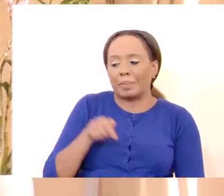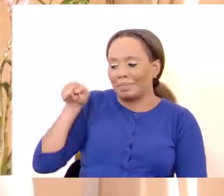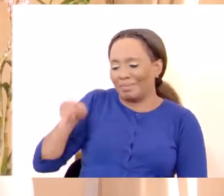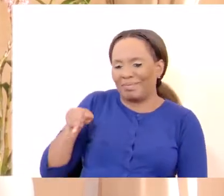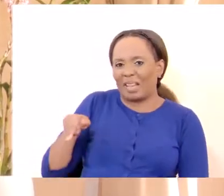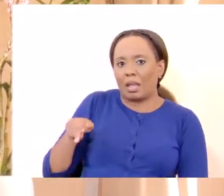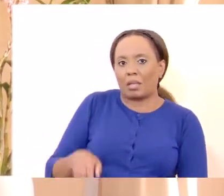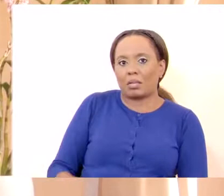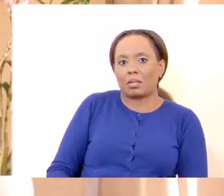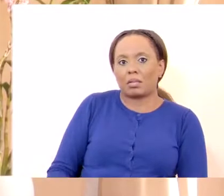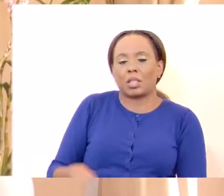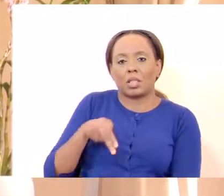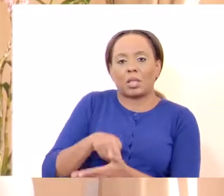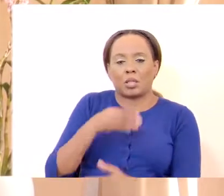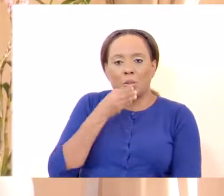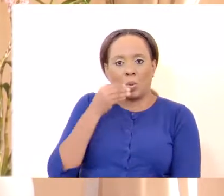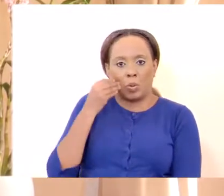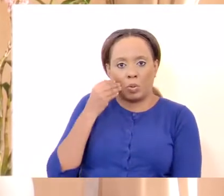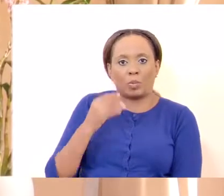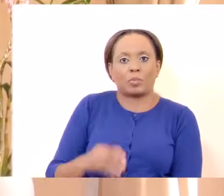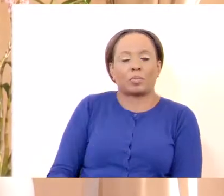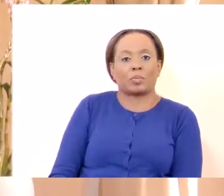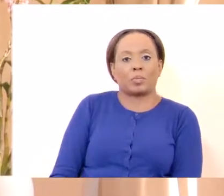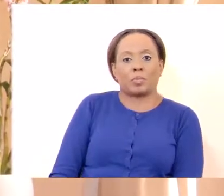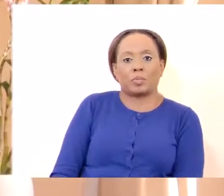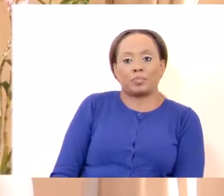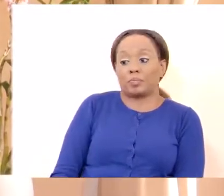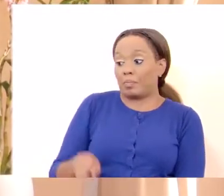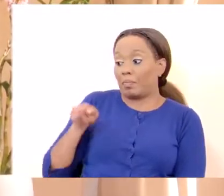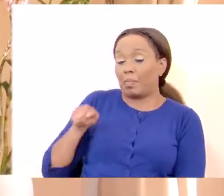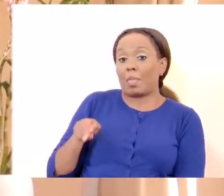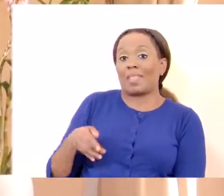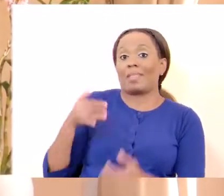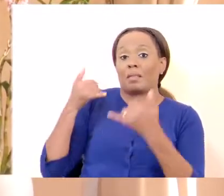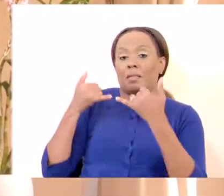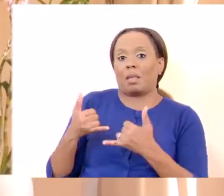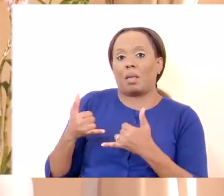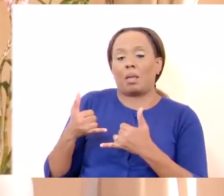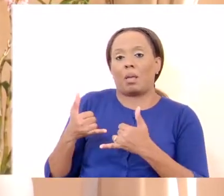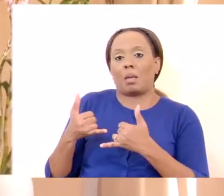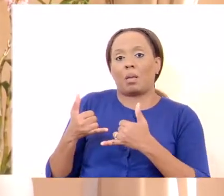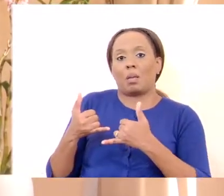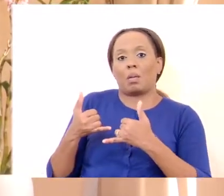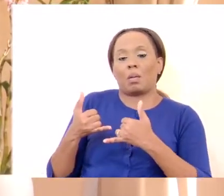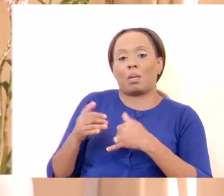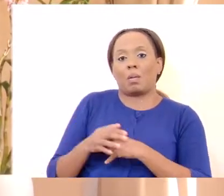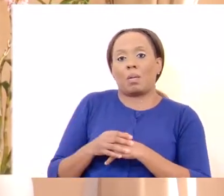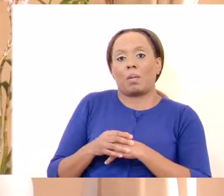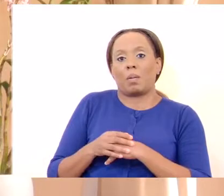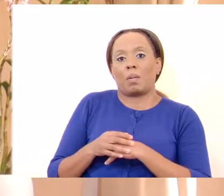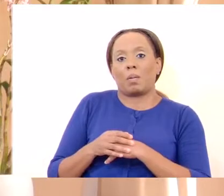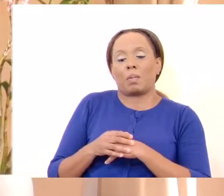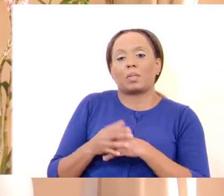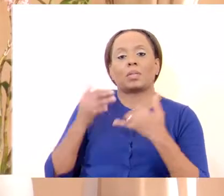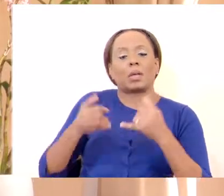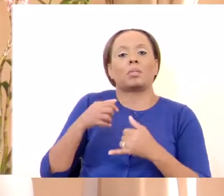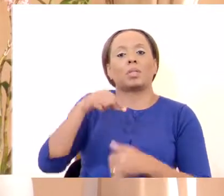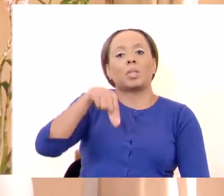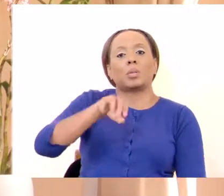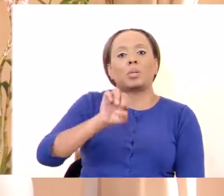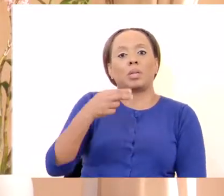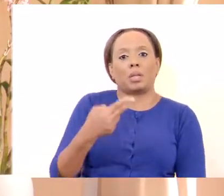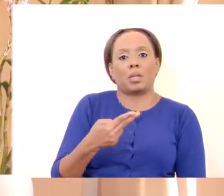the facility is now being managed by the Queen Elizabeth Hospital as